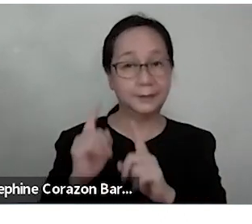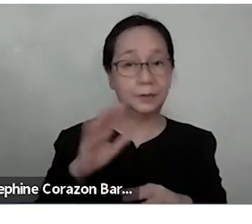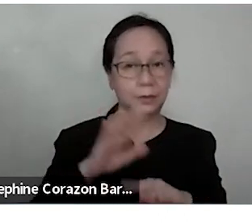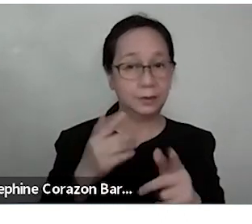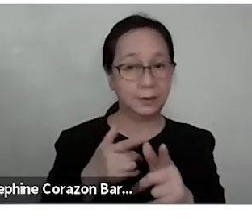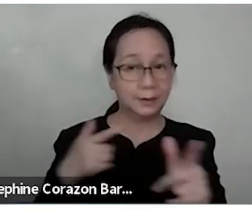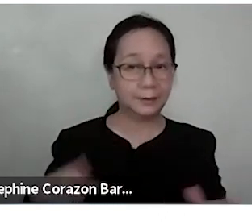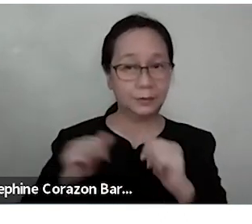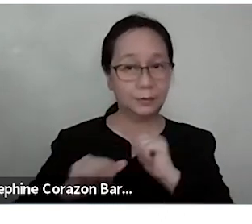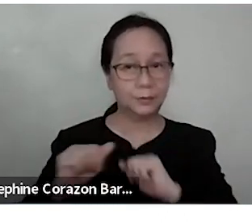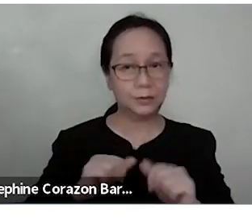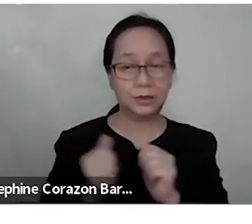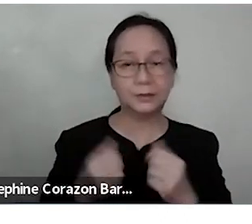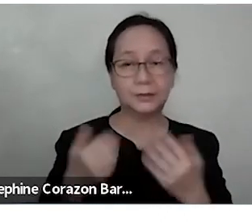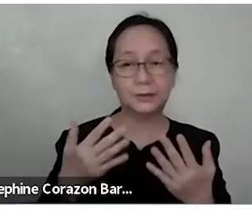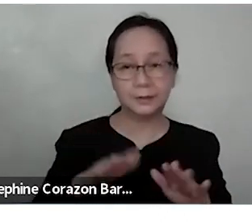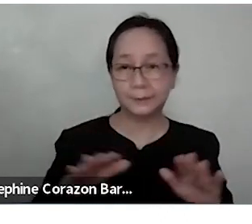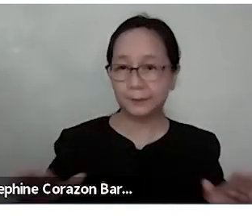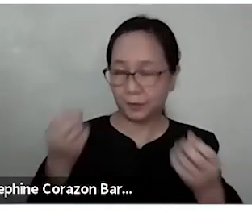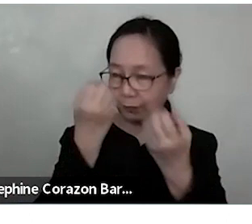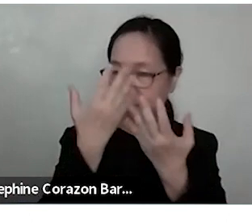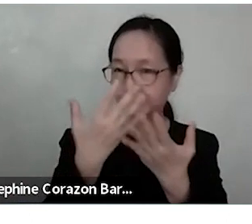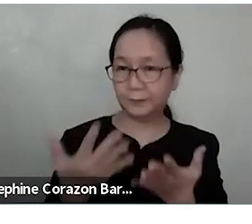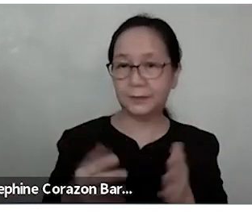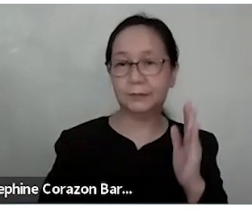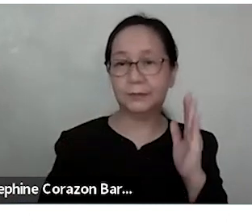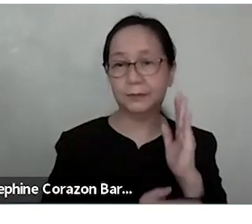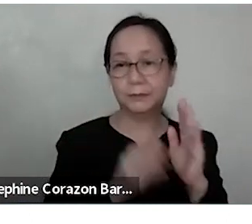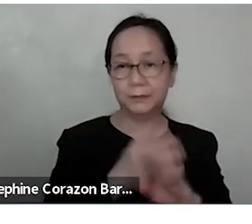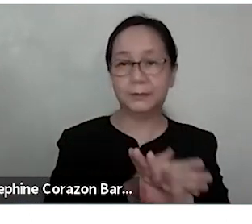online activities with children also informed the development of the guidelines.